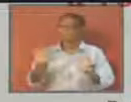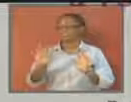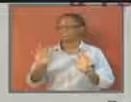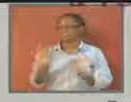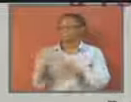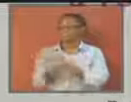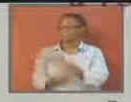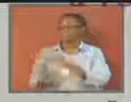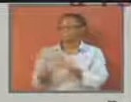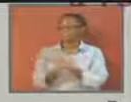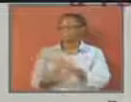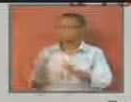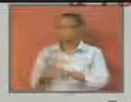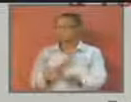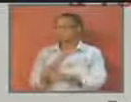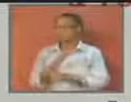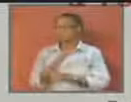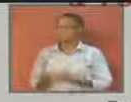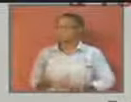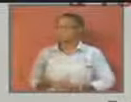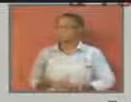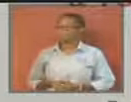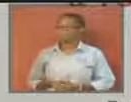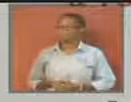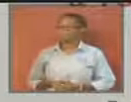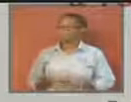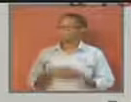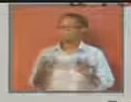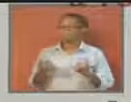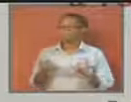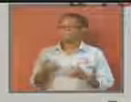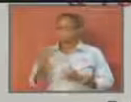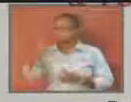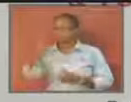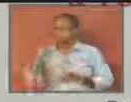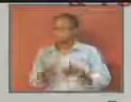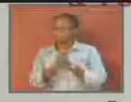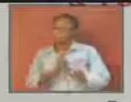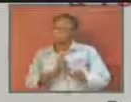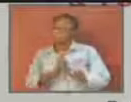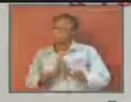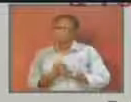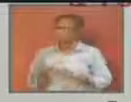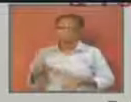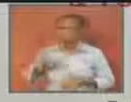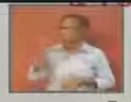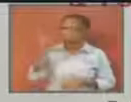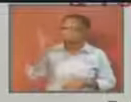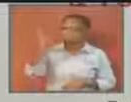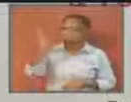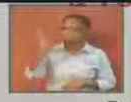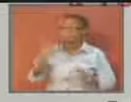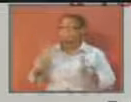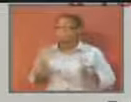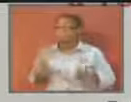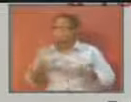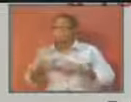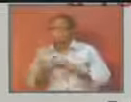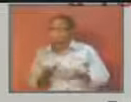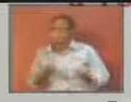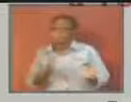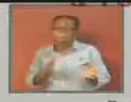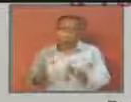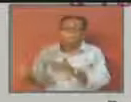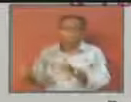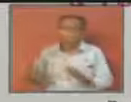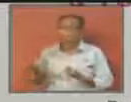it. Again, I'll ask Mr. Soyafat to go into a little bit of detail as to how he has planned with his centers to prevent. One,